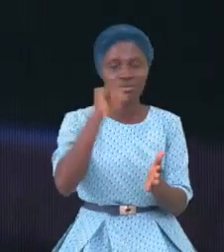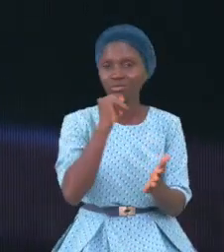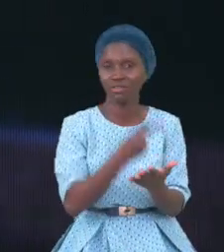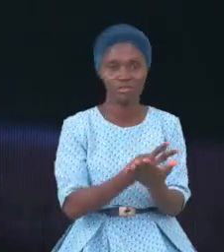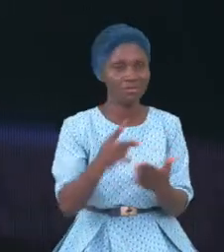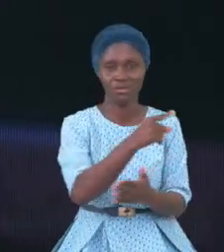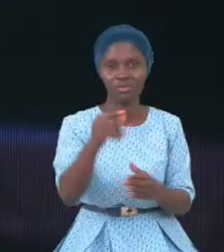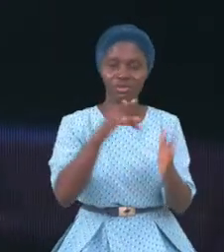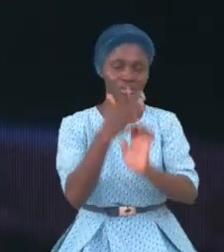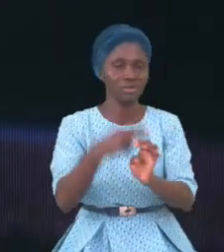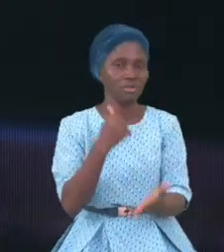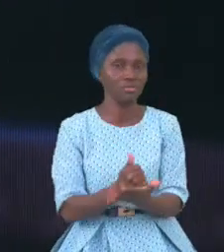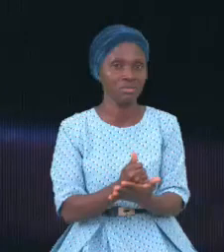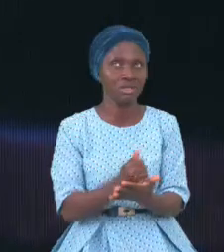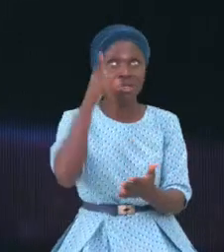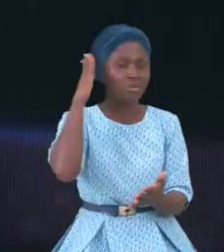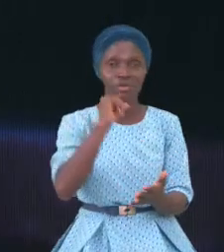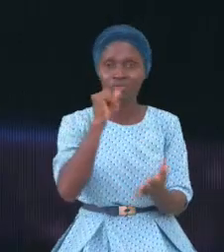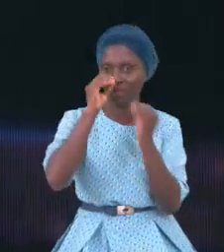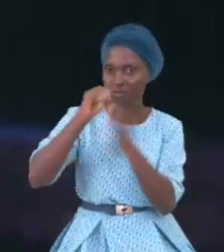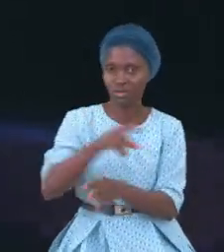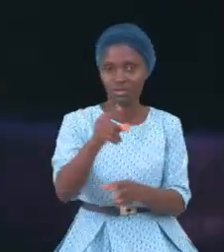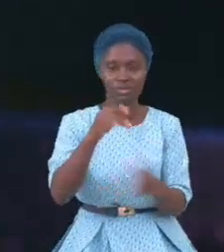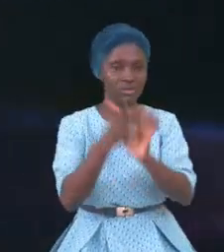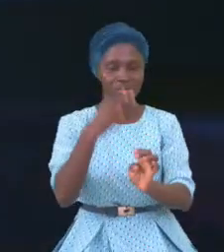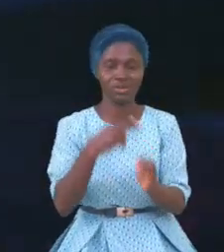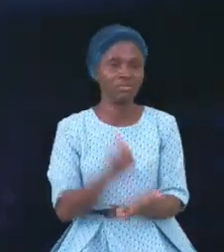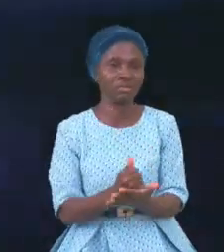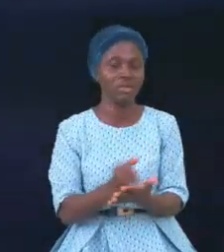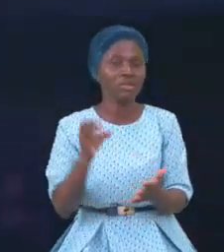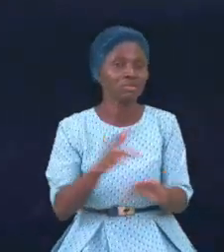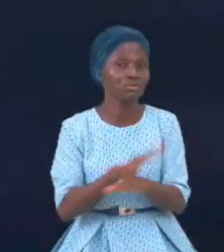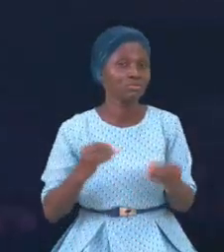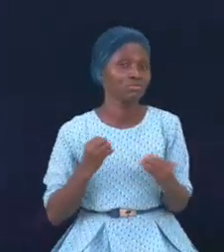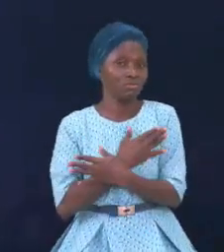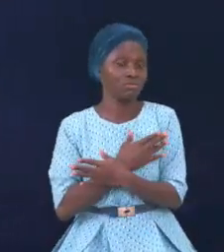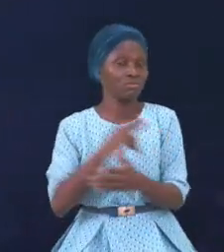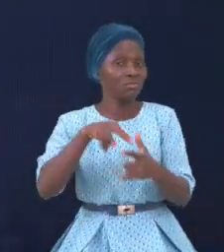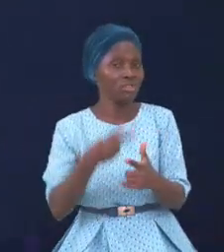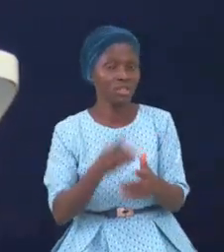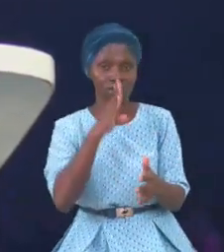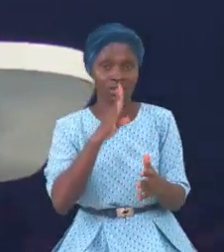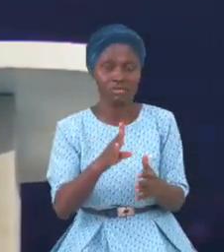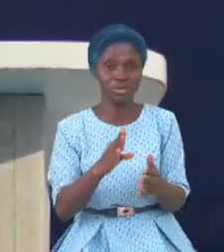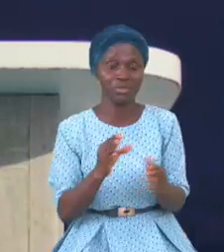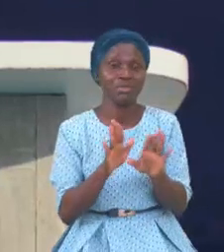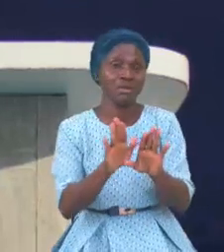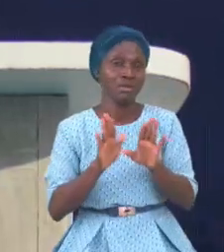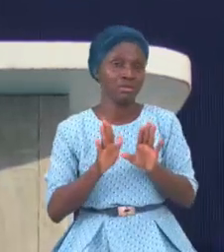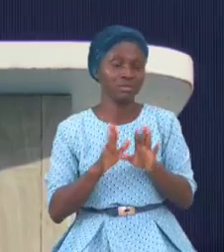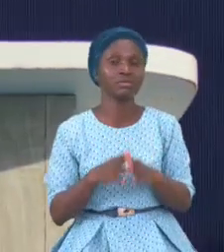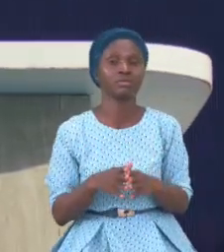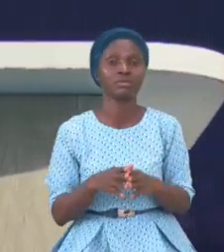you. Amen. Fear not, neither be thou dismayed. The Lord